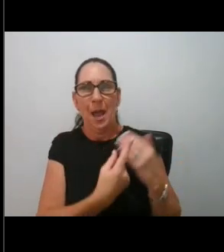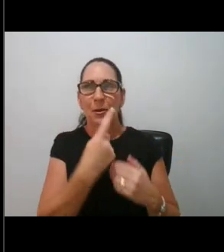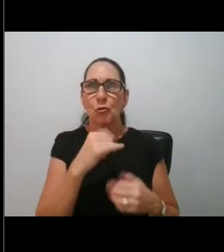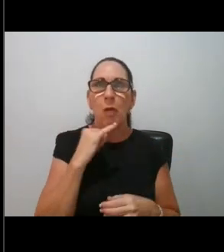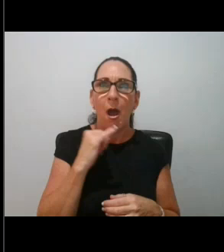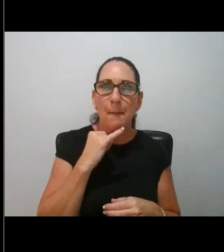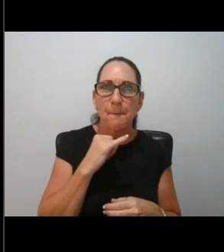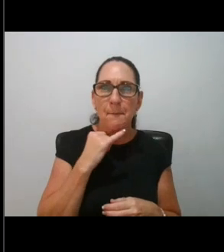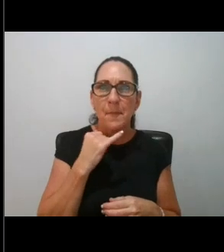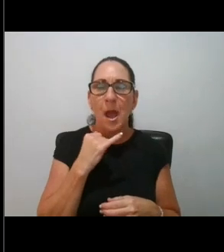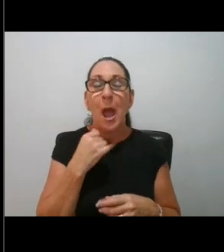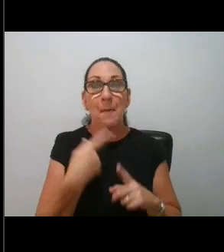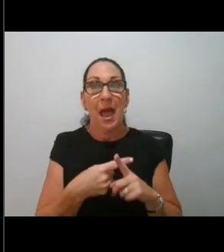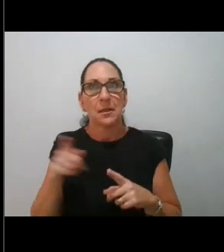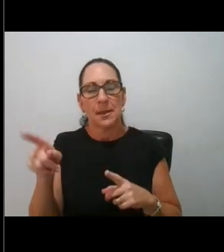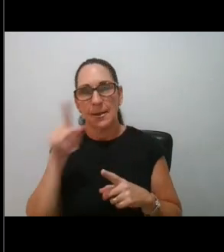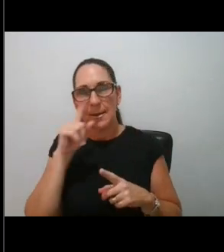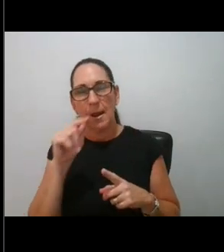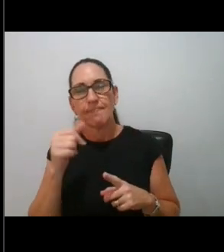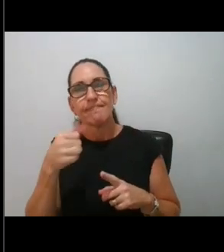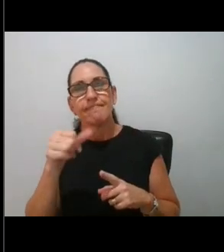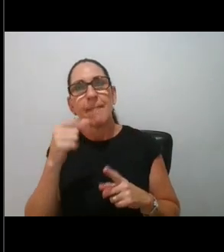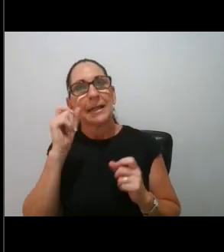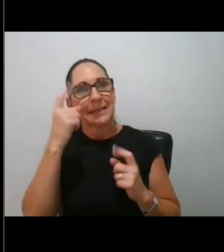the impact of those crimes,